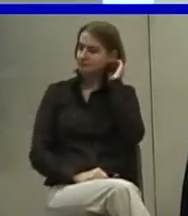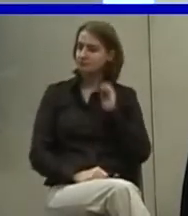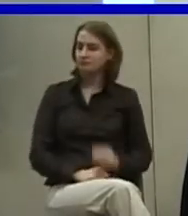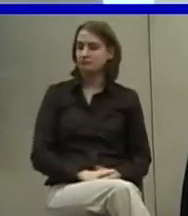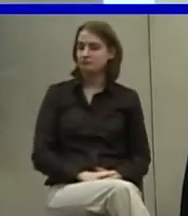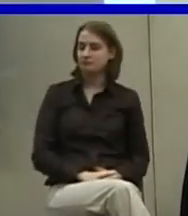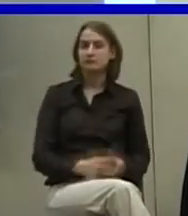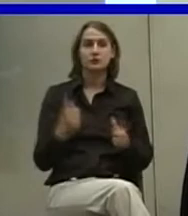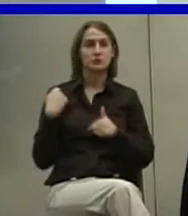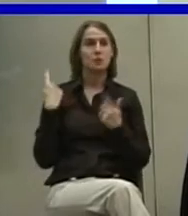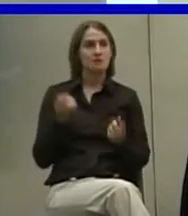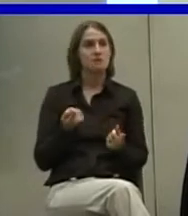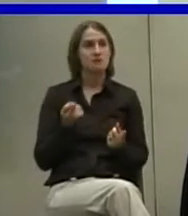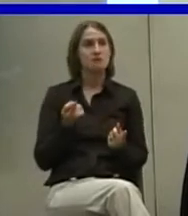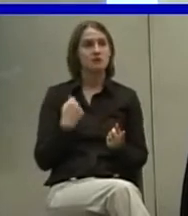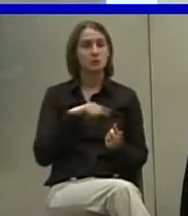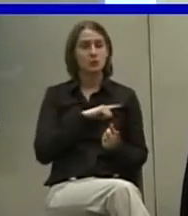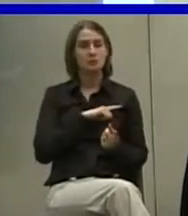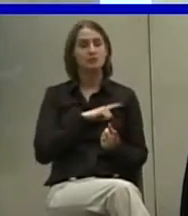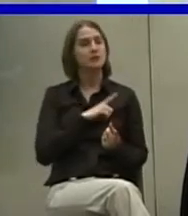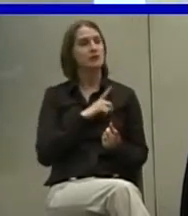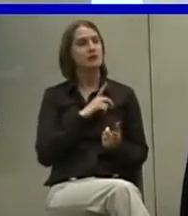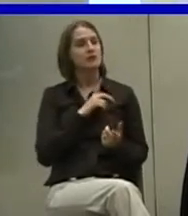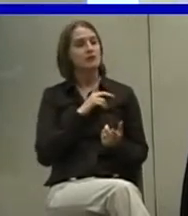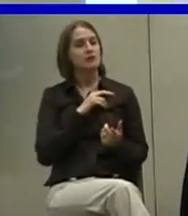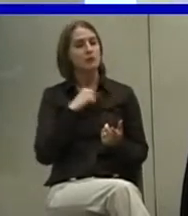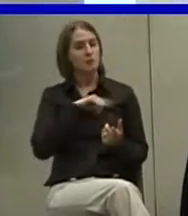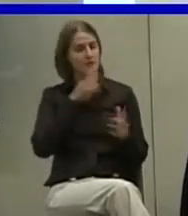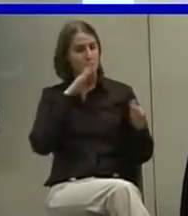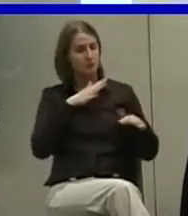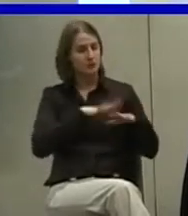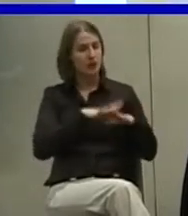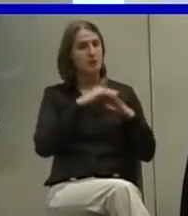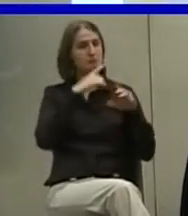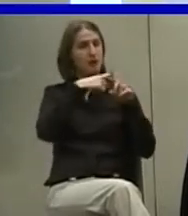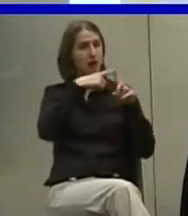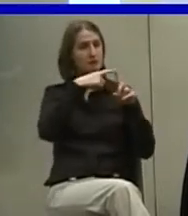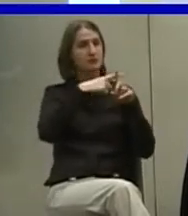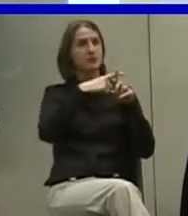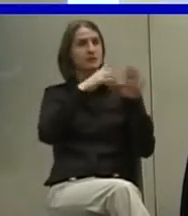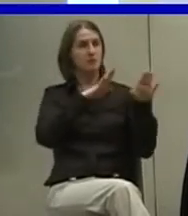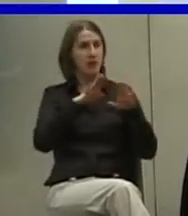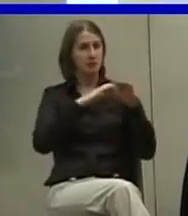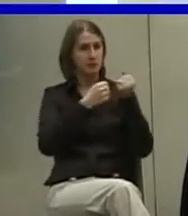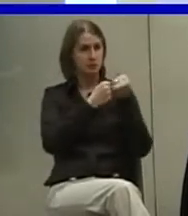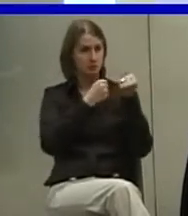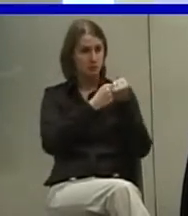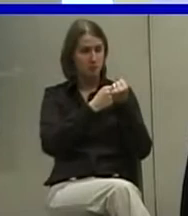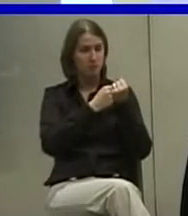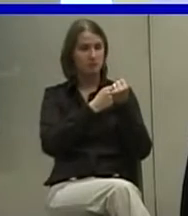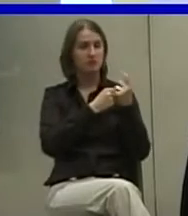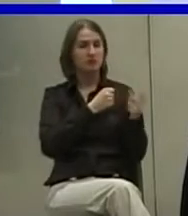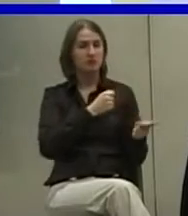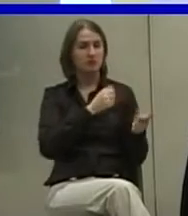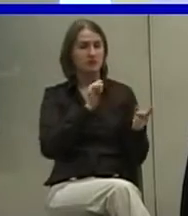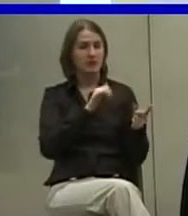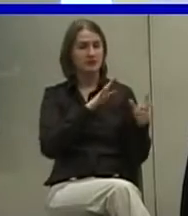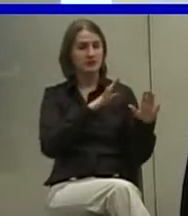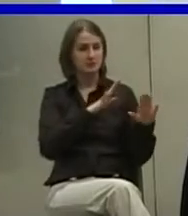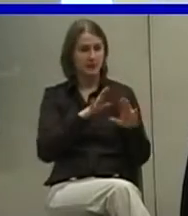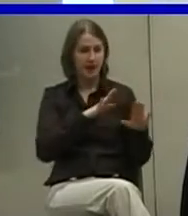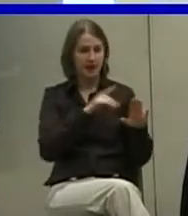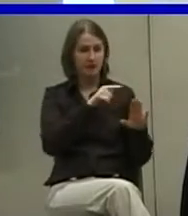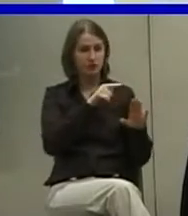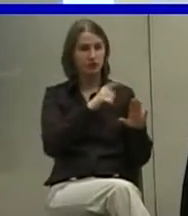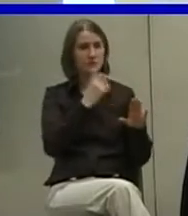Where we've been is this. Whenever we're talking about positive behavior support, which is the behavior end of something that